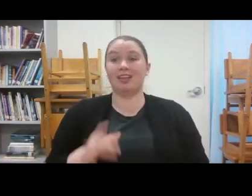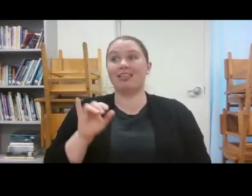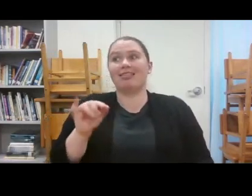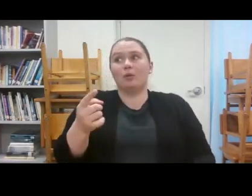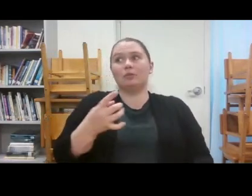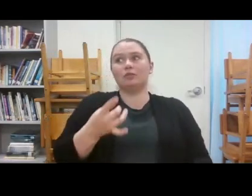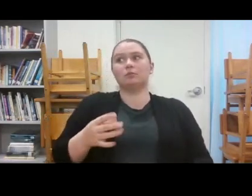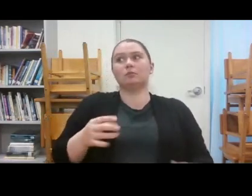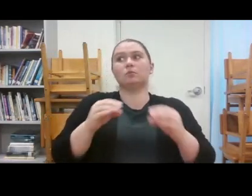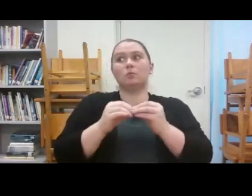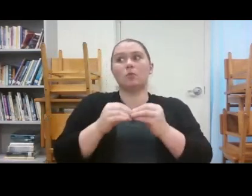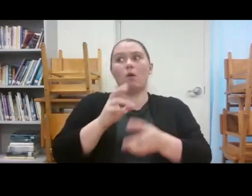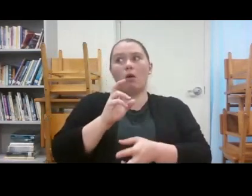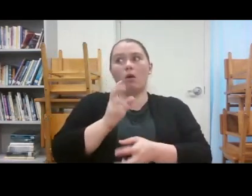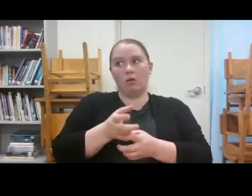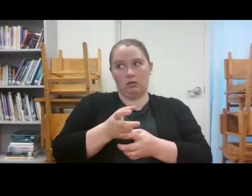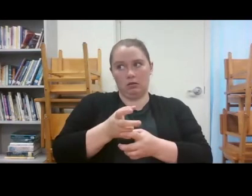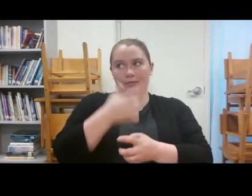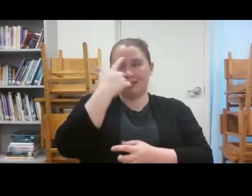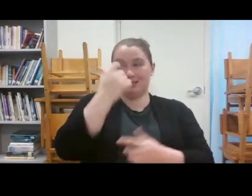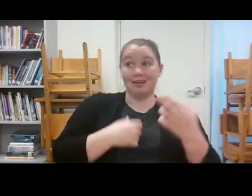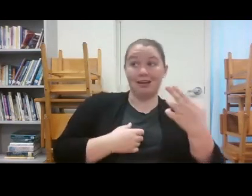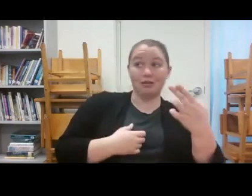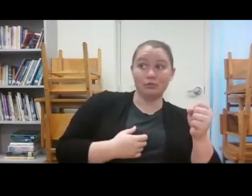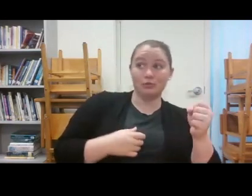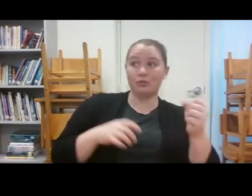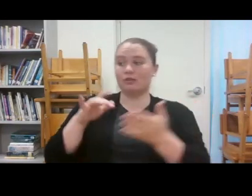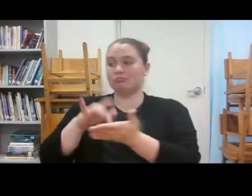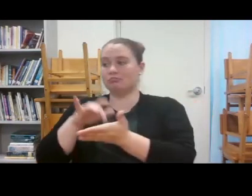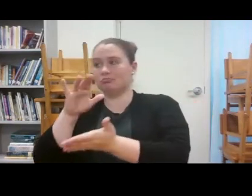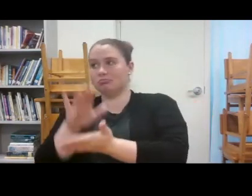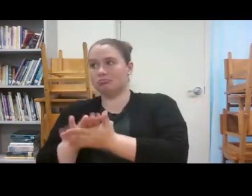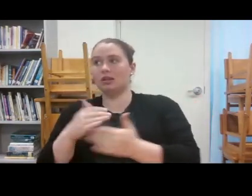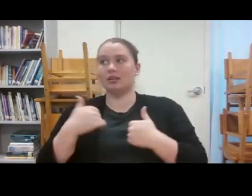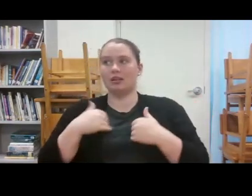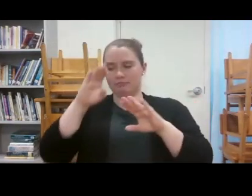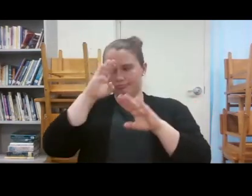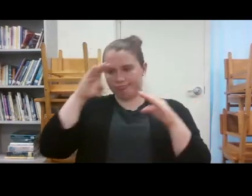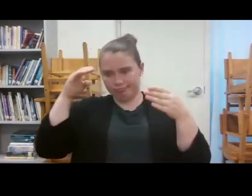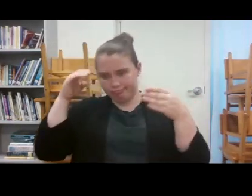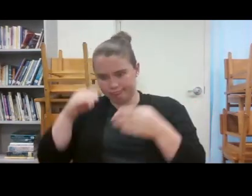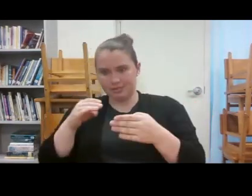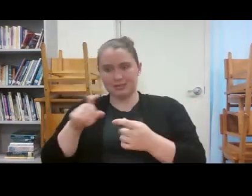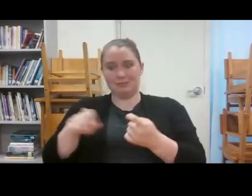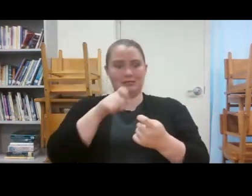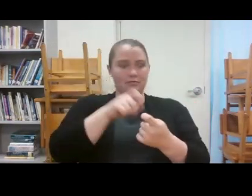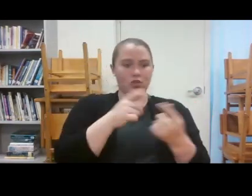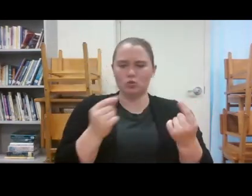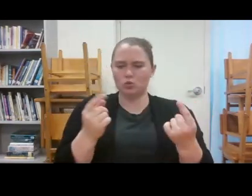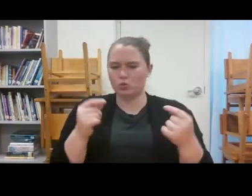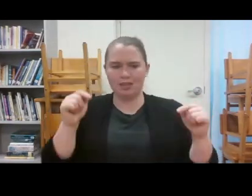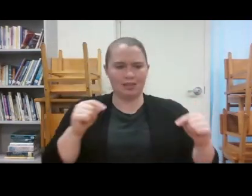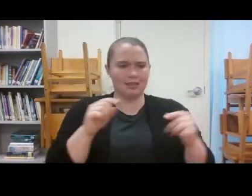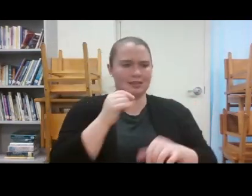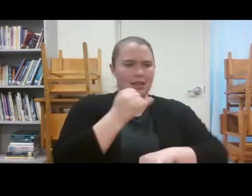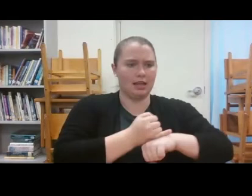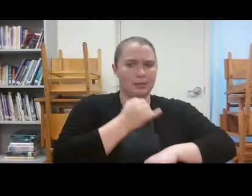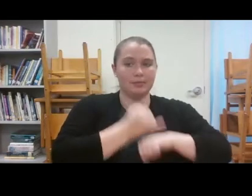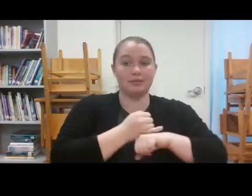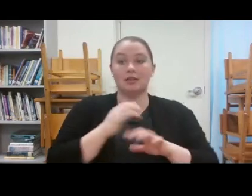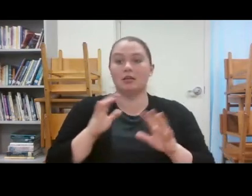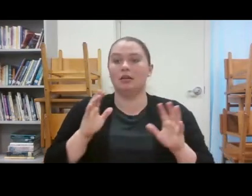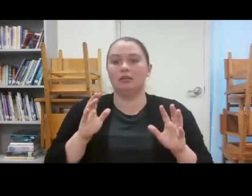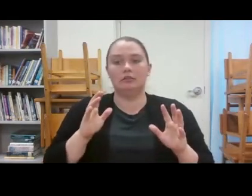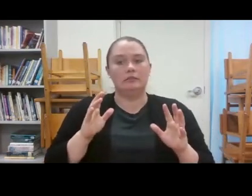bit trickier because the high school and the middle school are very definitive, targeted. This is what we're doing on this campus. There